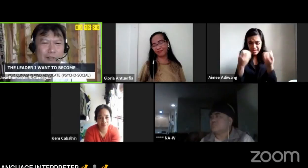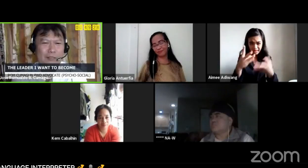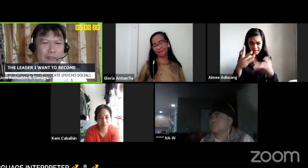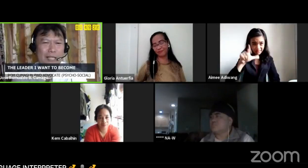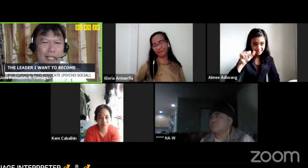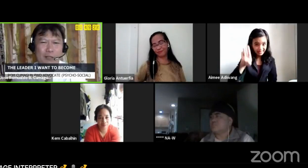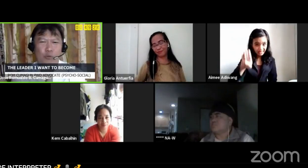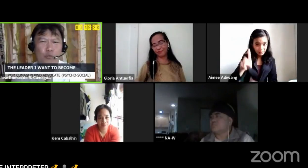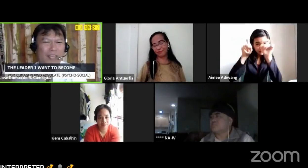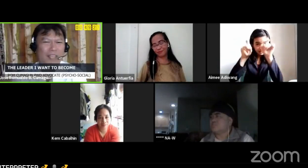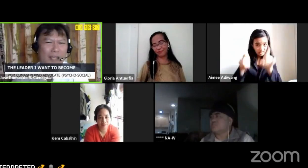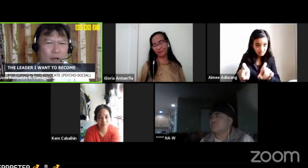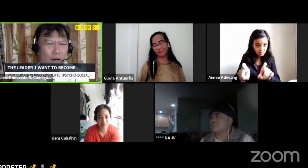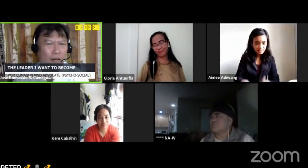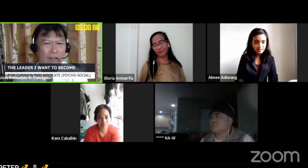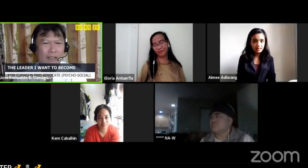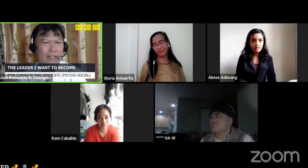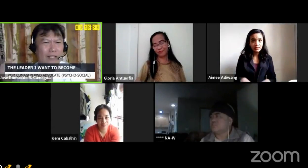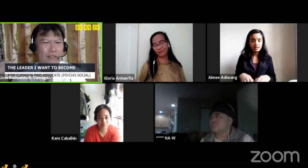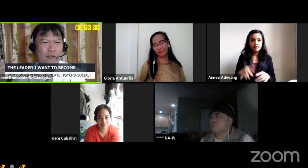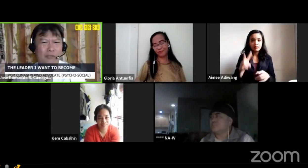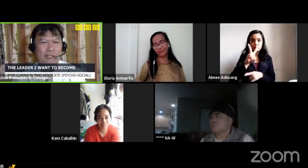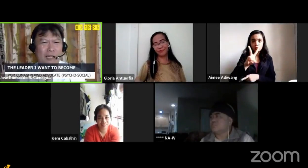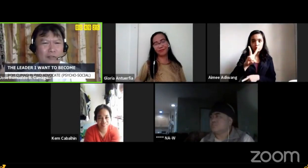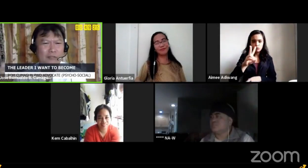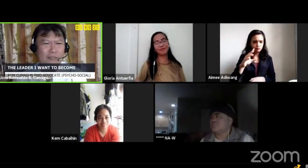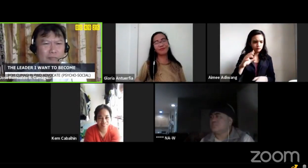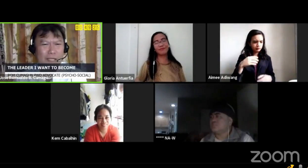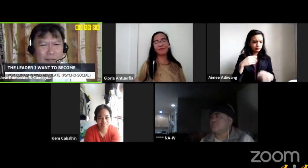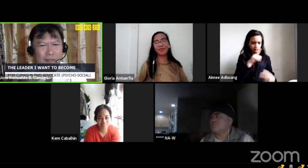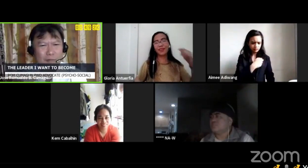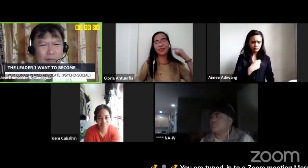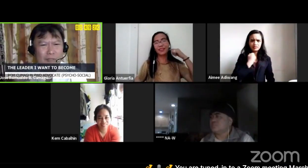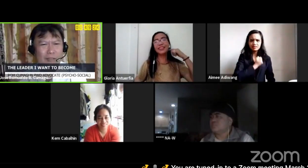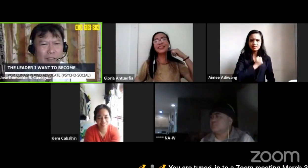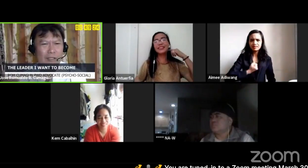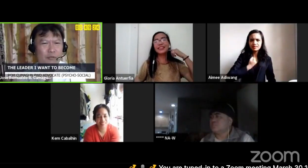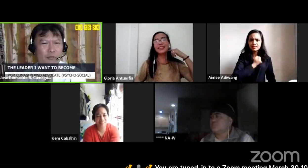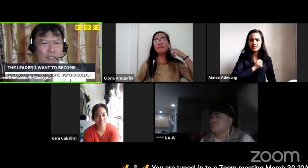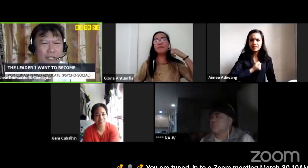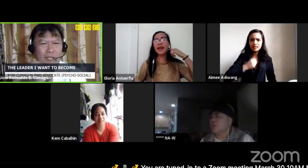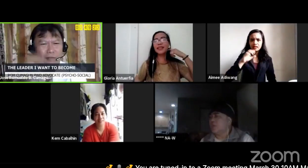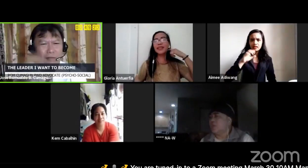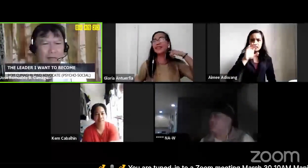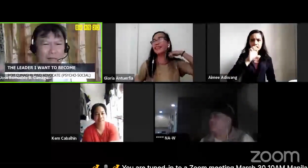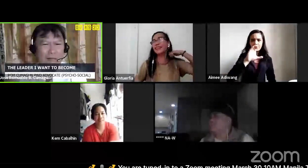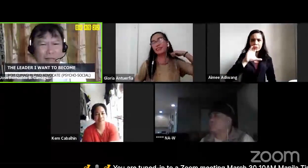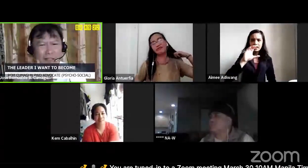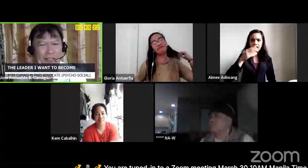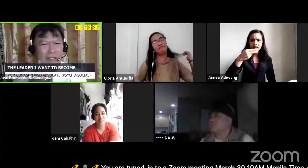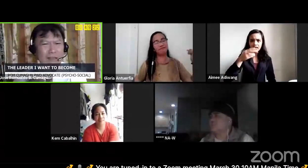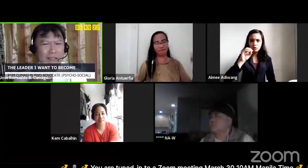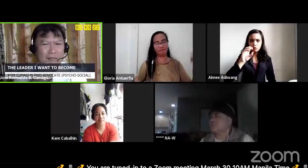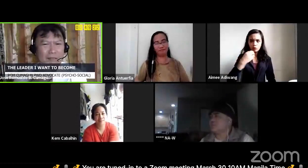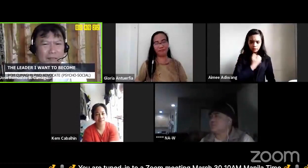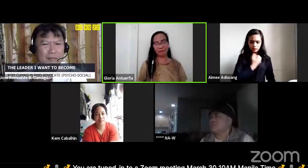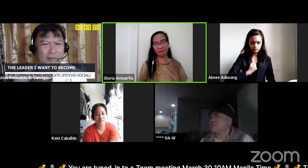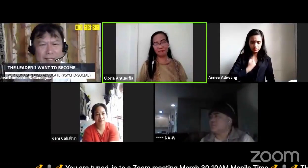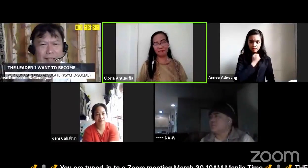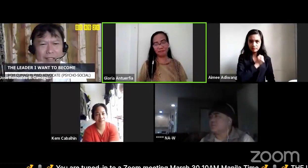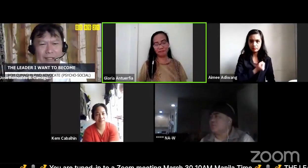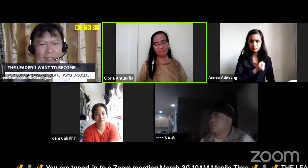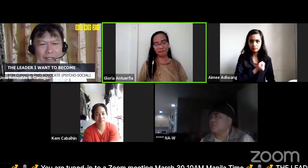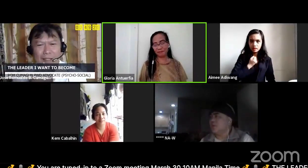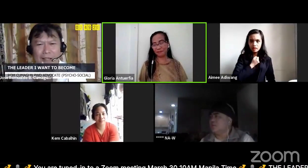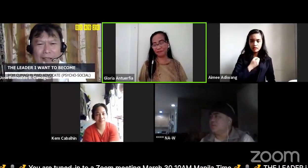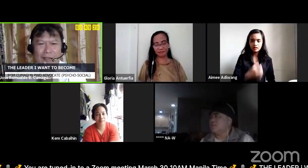A 2D echo, I think that's worth 3,000 pesos. Then three 2D plus. echo, yes, 3 plus.